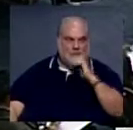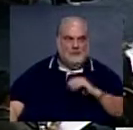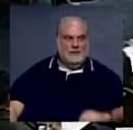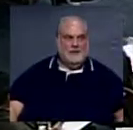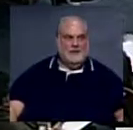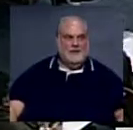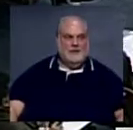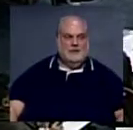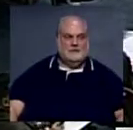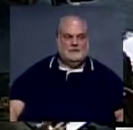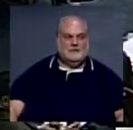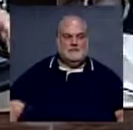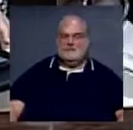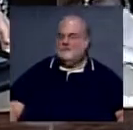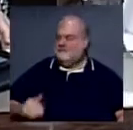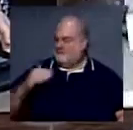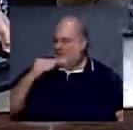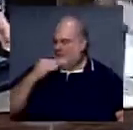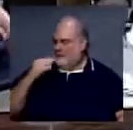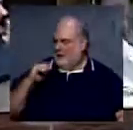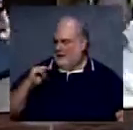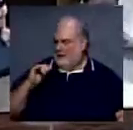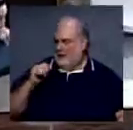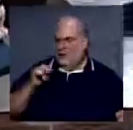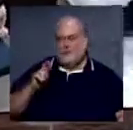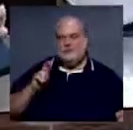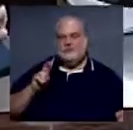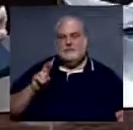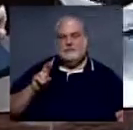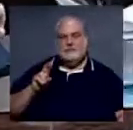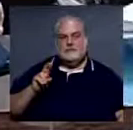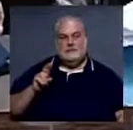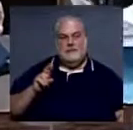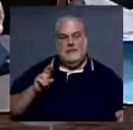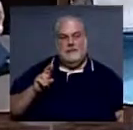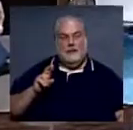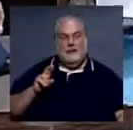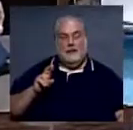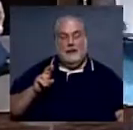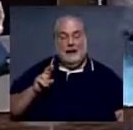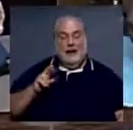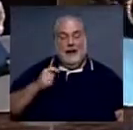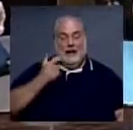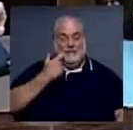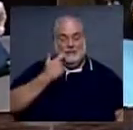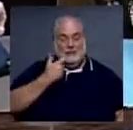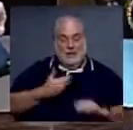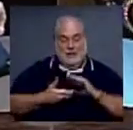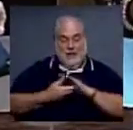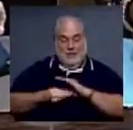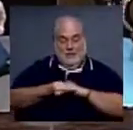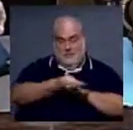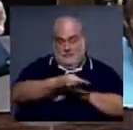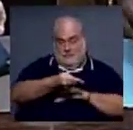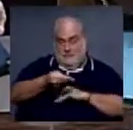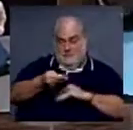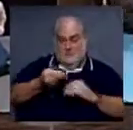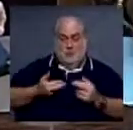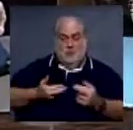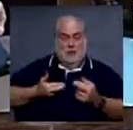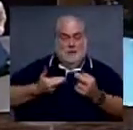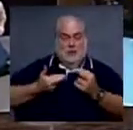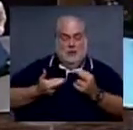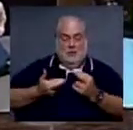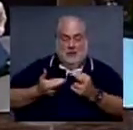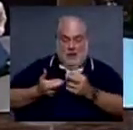Doris, go ahead, please. Thank you, Mayor. I've distributed to my colleagues a resolution that I've had the